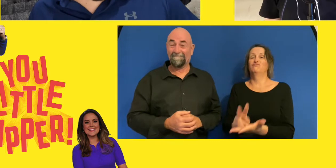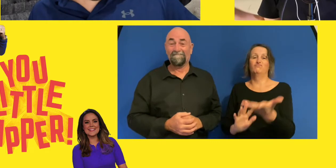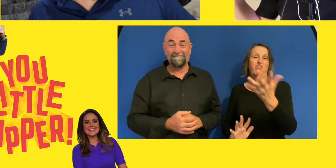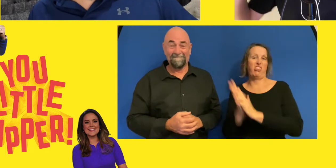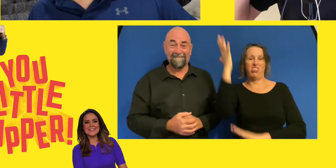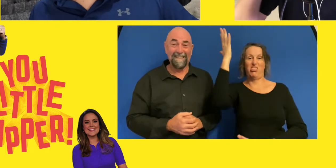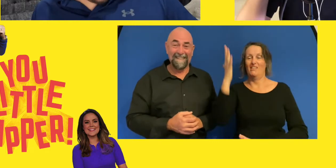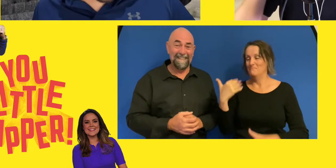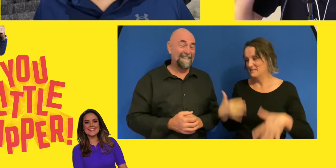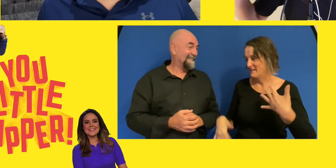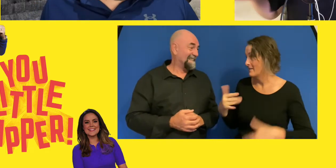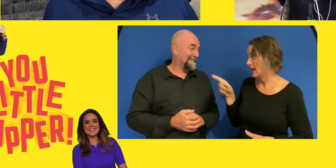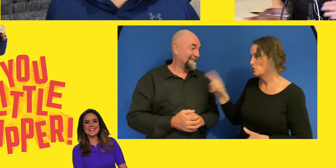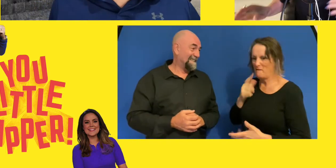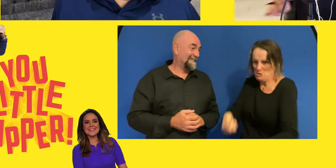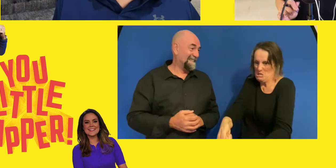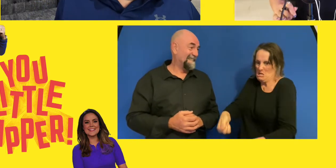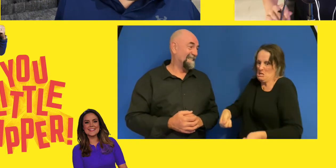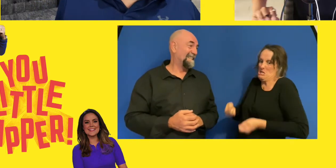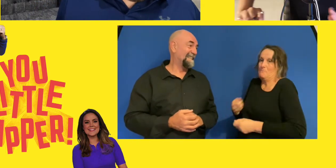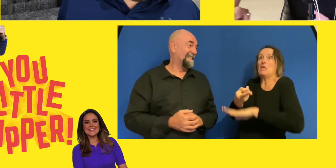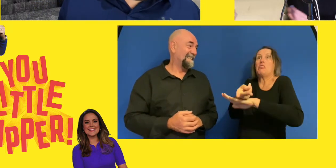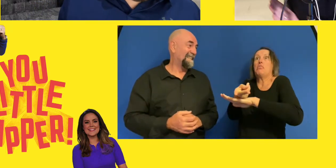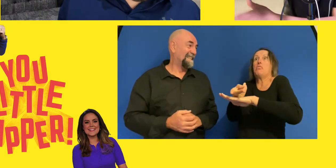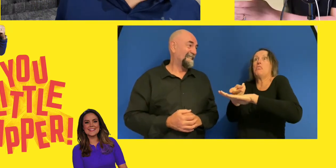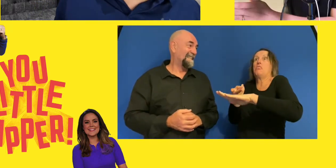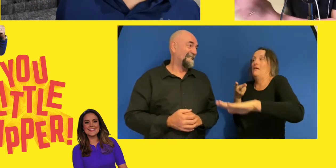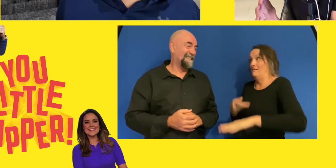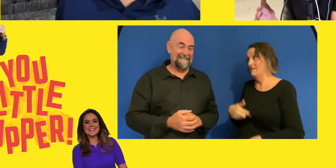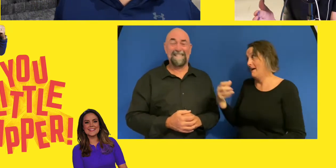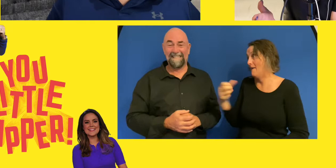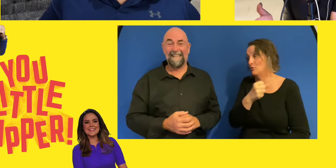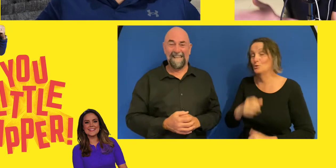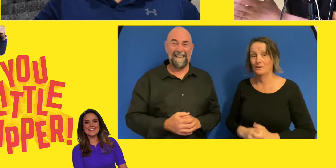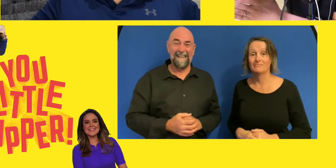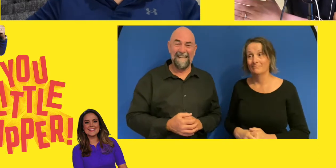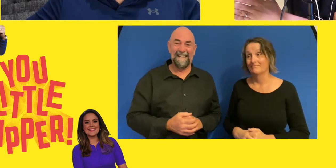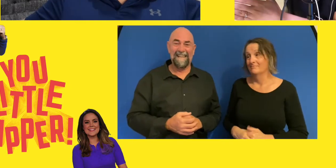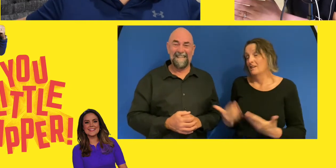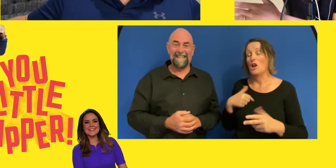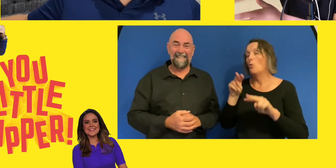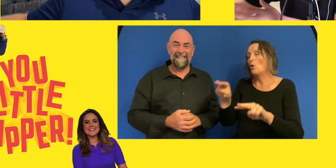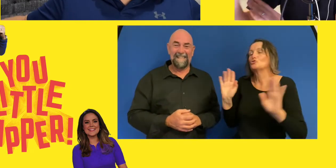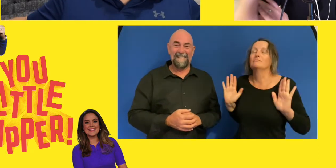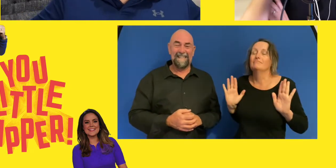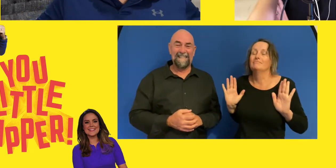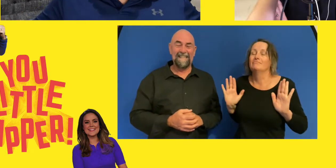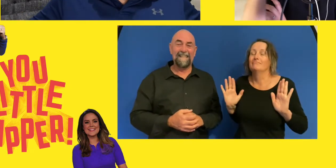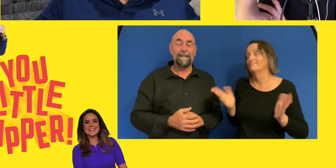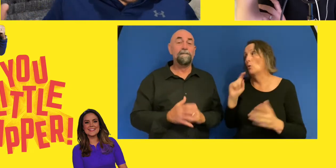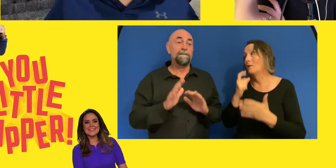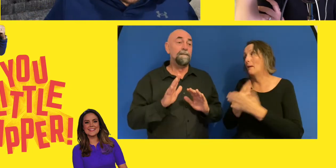crash and burn, and you'll have to just slide me off to the side, and you can carry on, and I'll just watch.